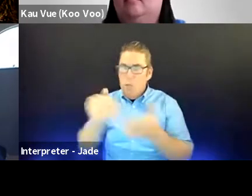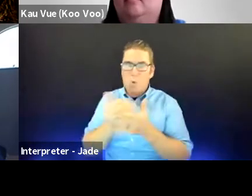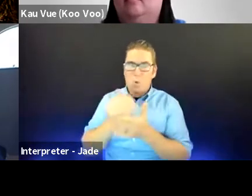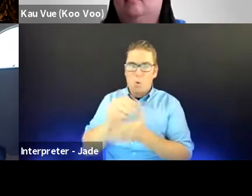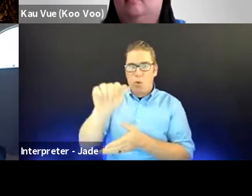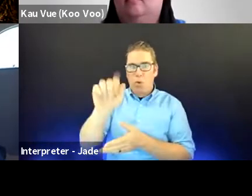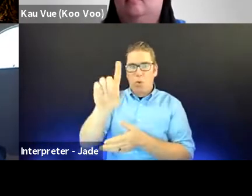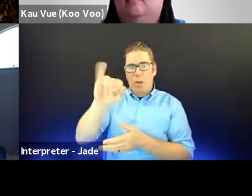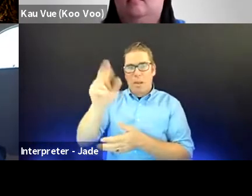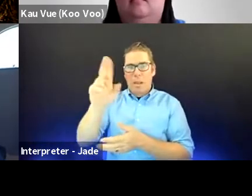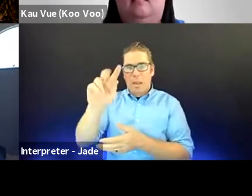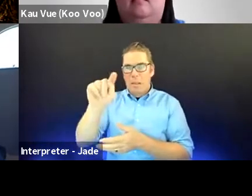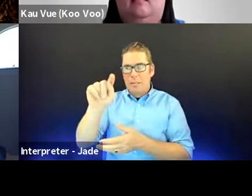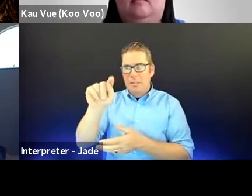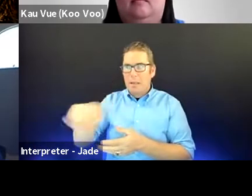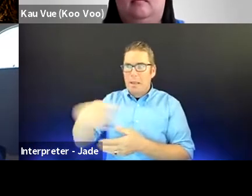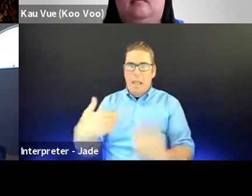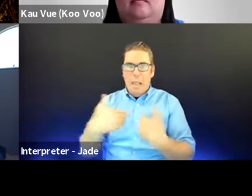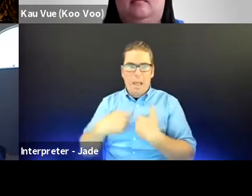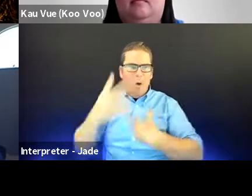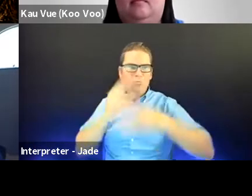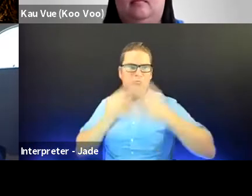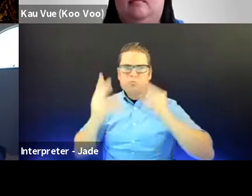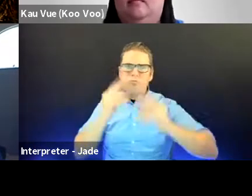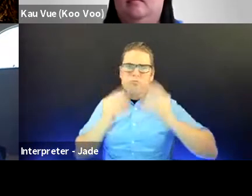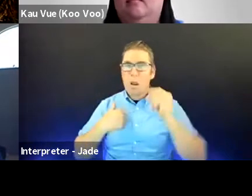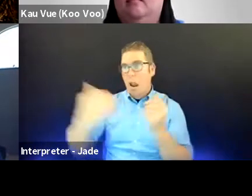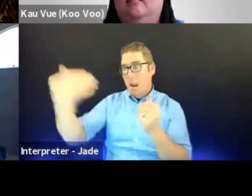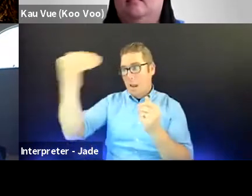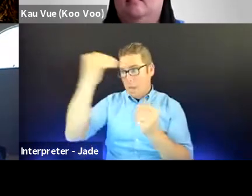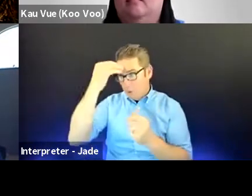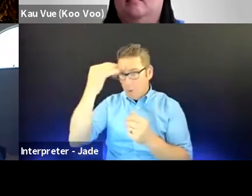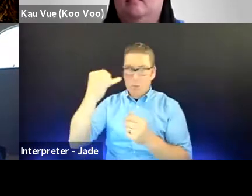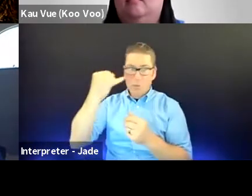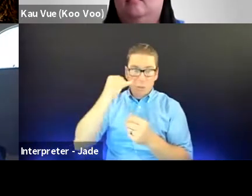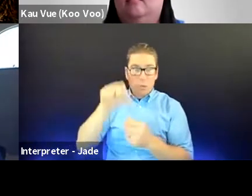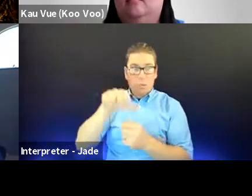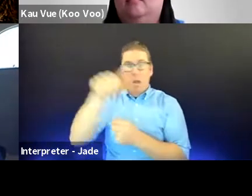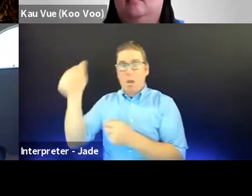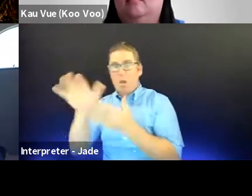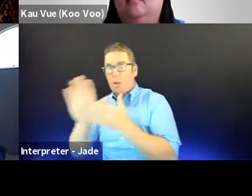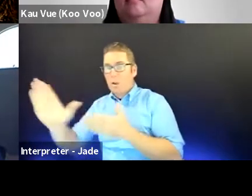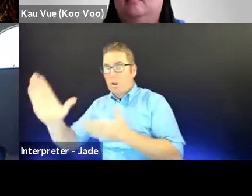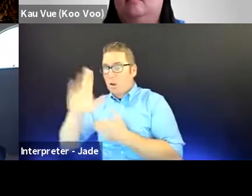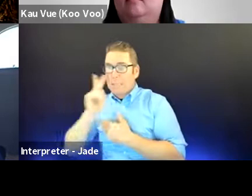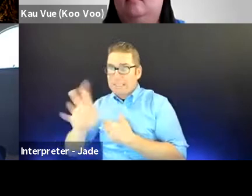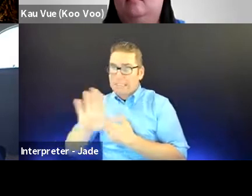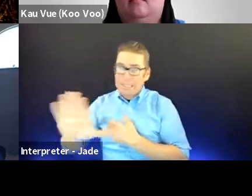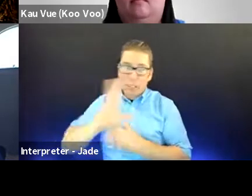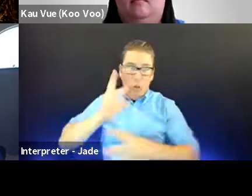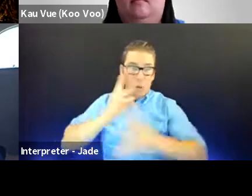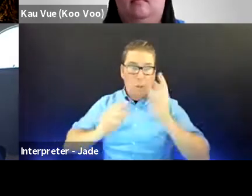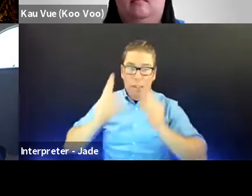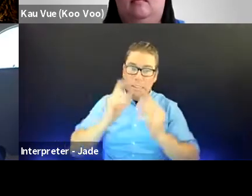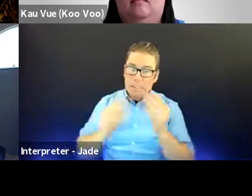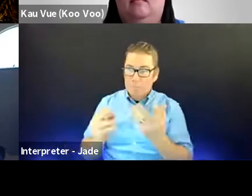I know if there was another college that saw that, they would get an interview and maybe probably get that job. So in other words, don't limit yourself.